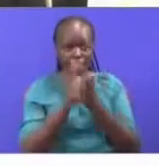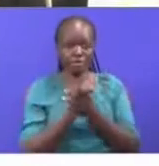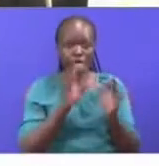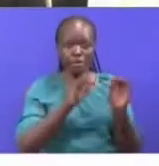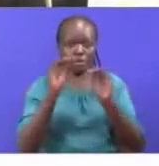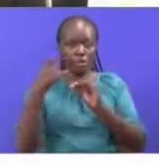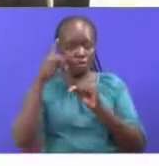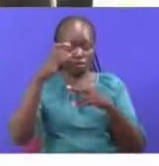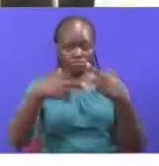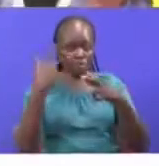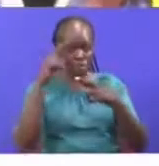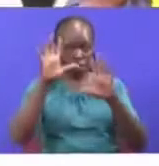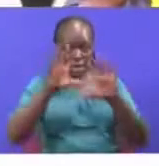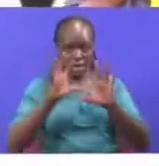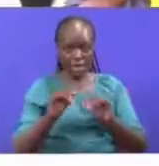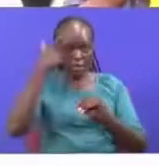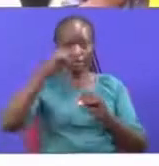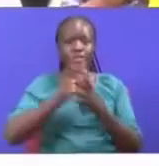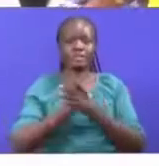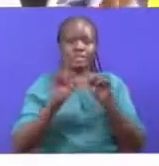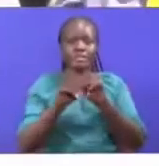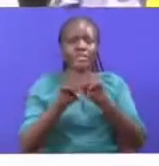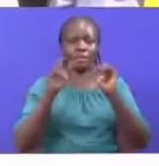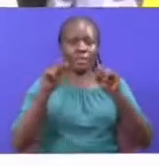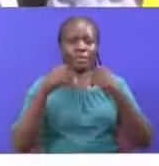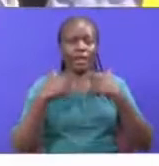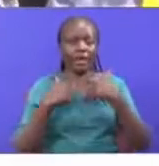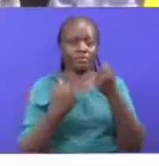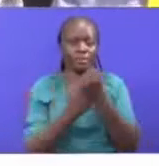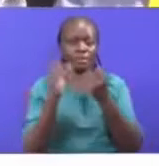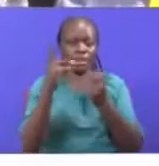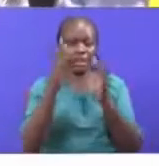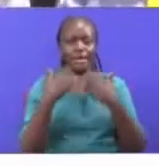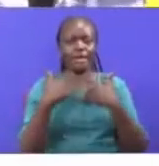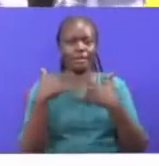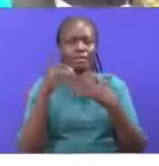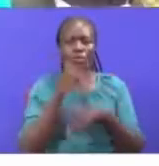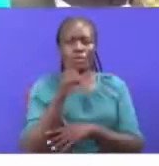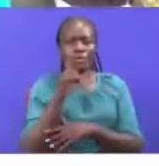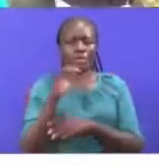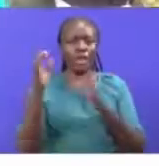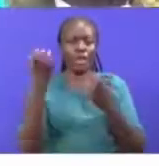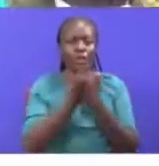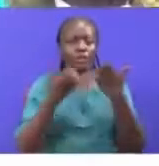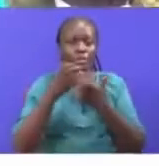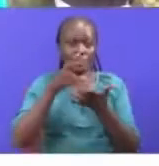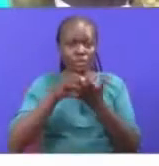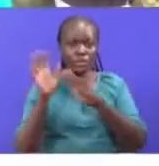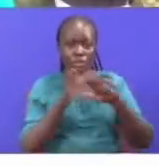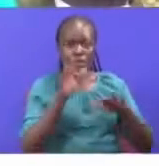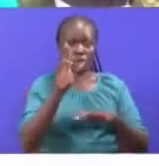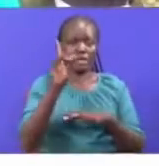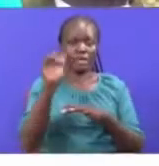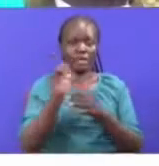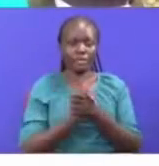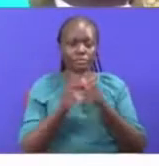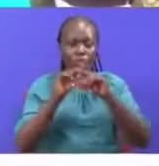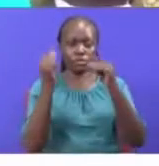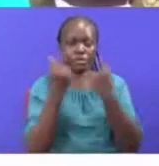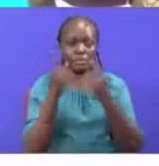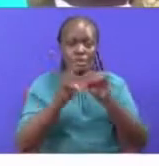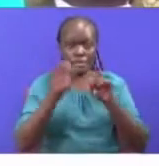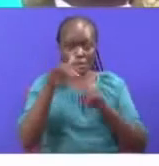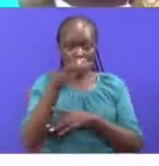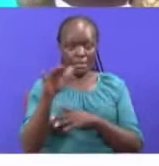for the review of the budget policy so as to cushion Kenyans facing harsh economic situations. The UDA parliamentary group has